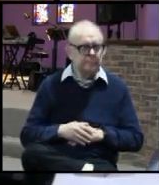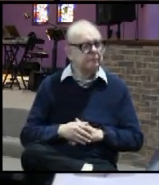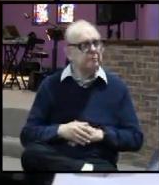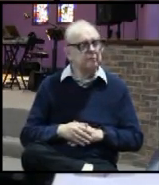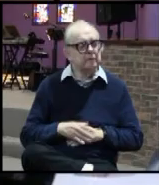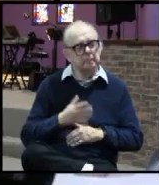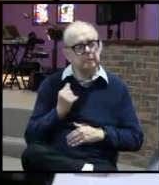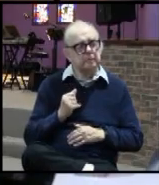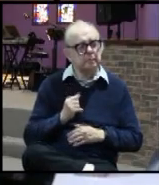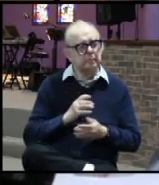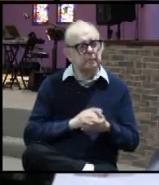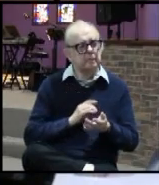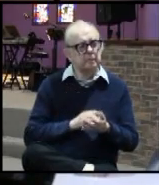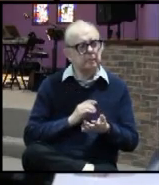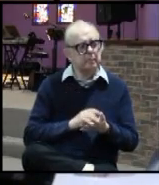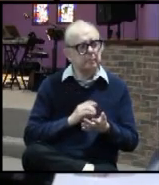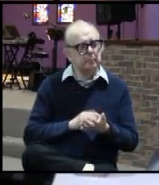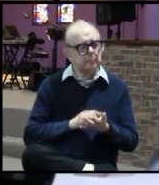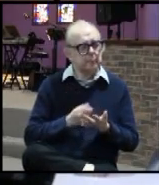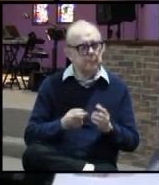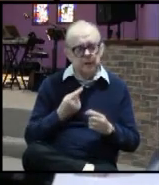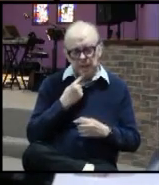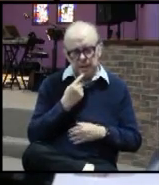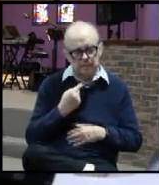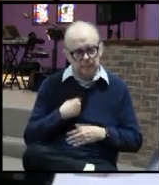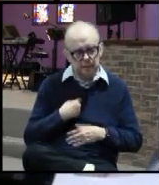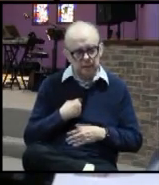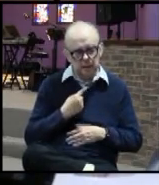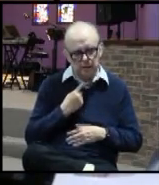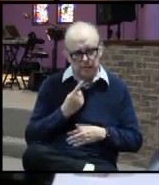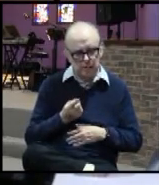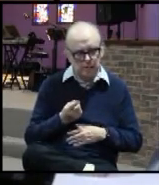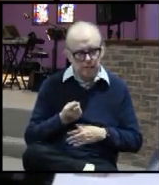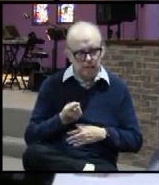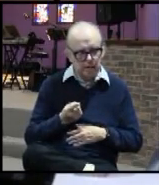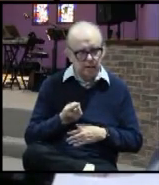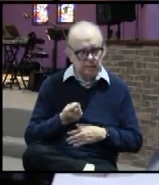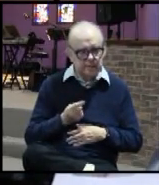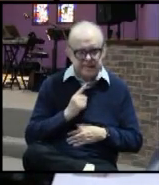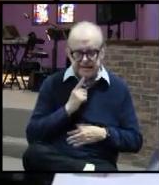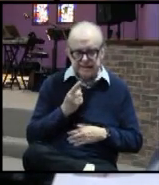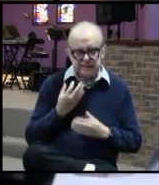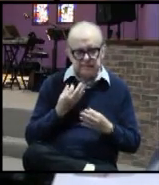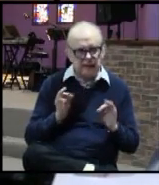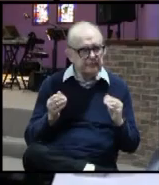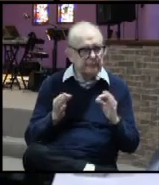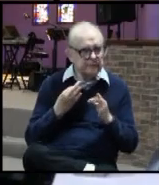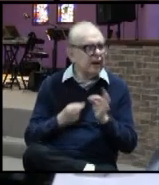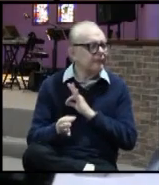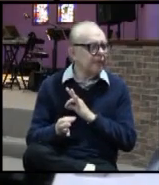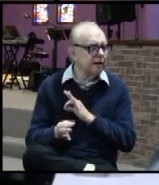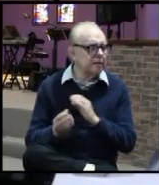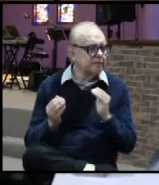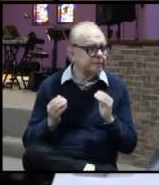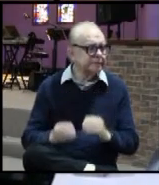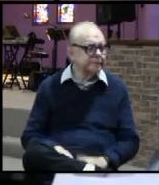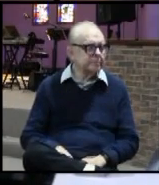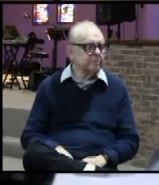Because the doctors, well, what they had told me, I was saying, you know, that's, this isn't fair. Amen.